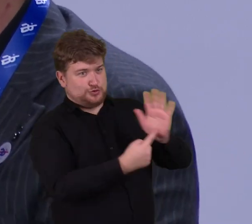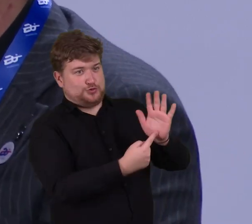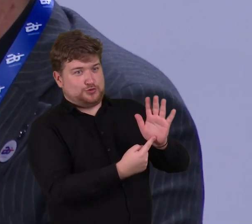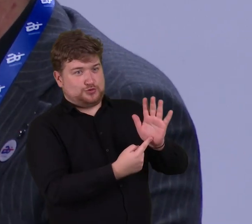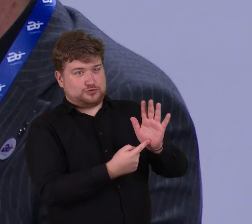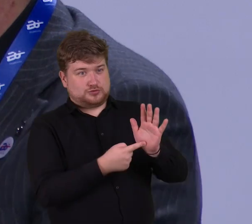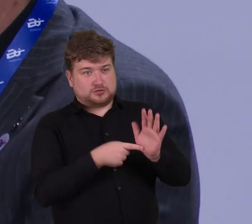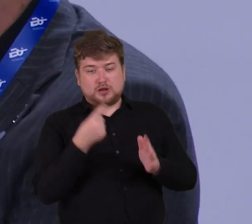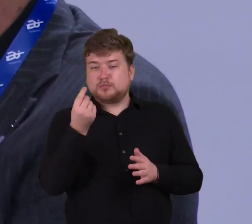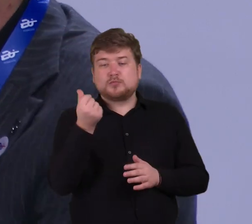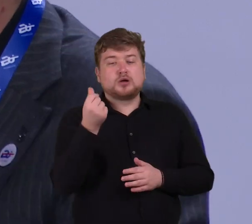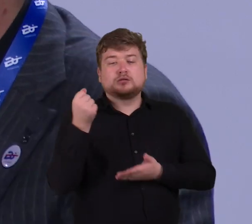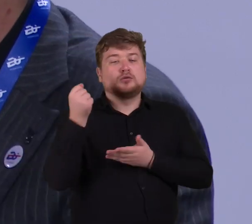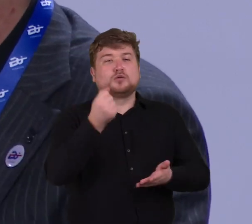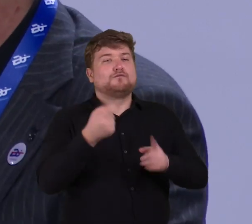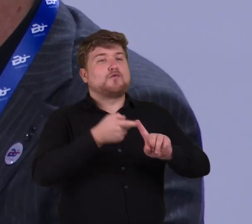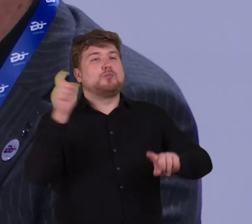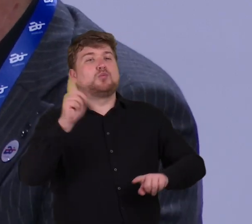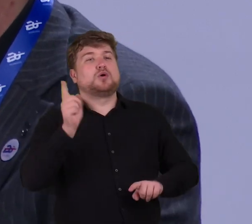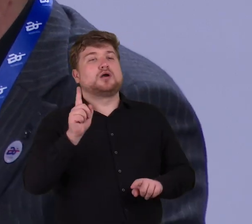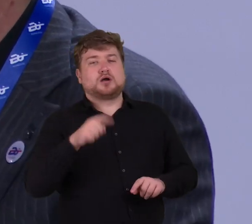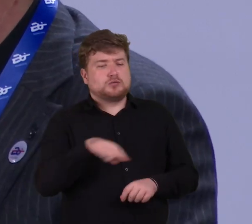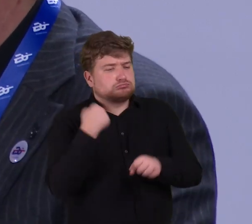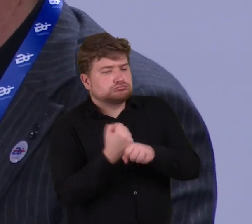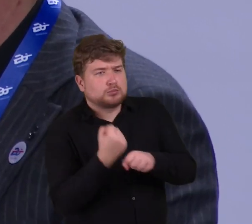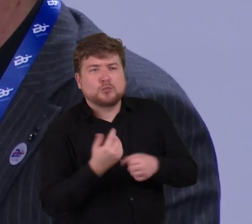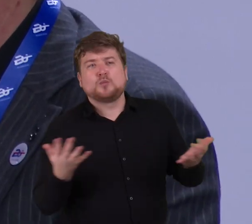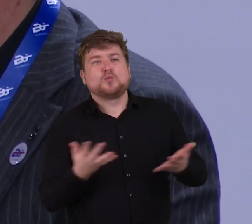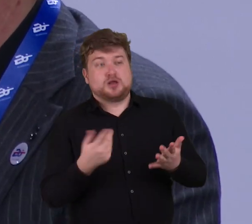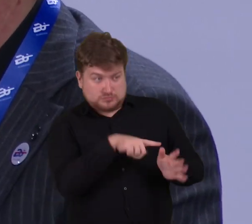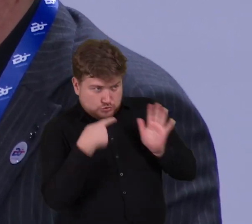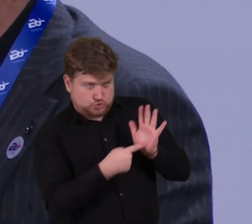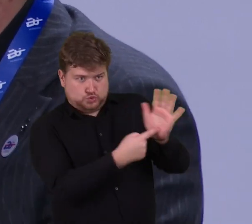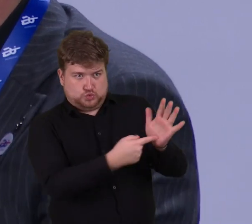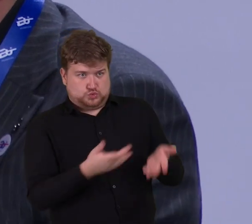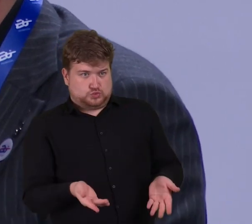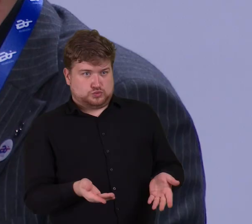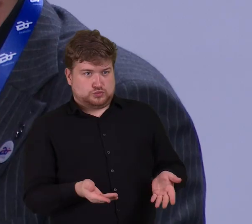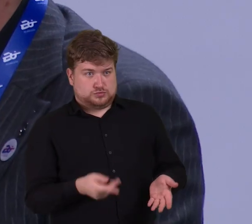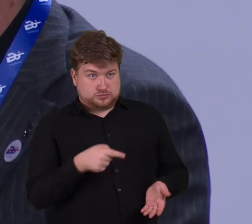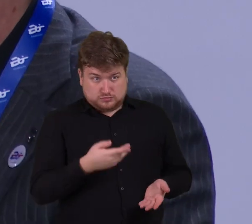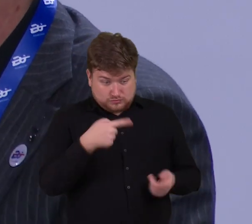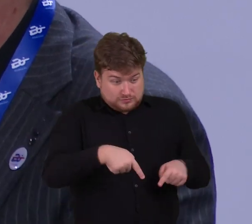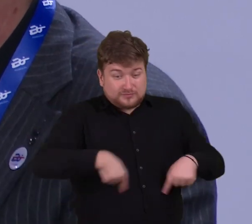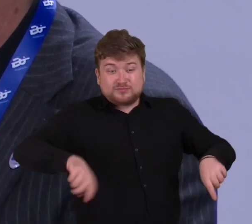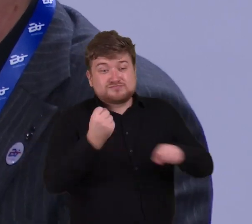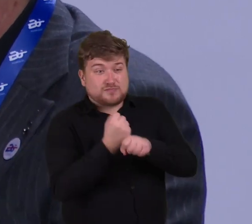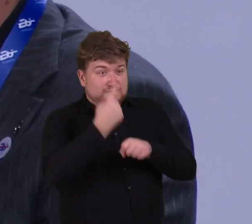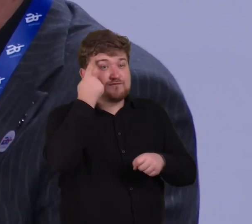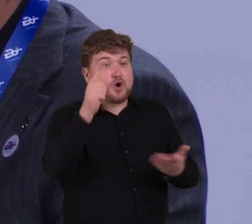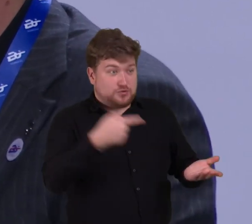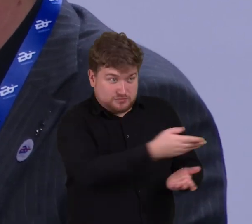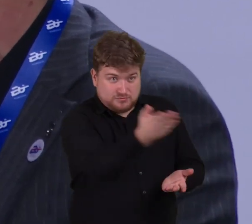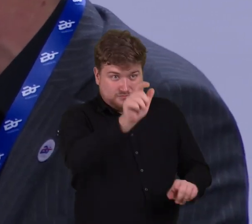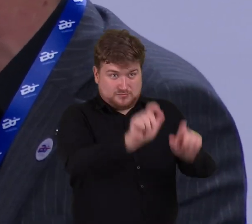tube that can show where the money comes from and what they do in these very, very basic needs of our inhabitants,